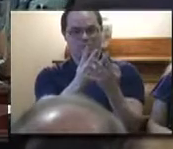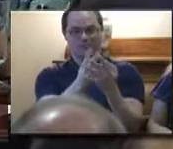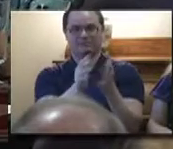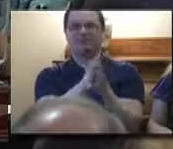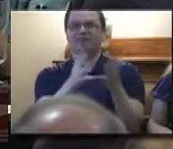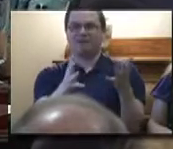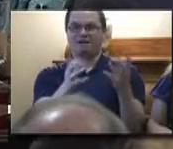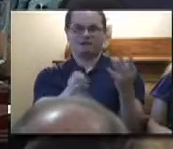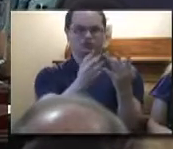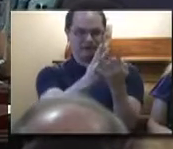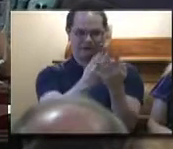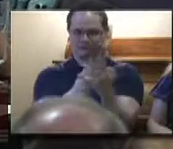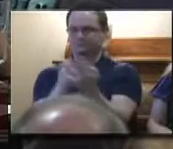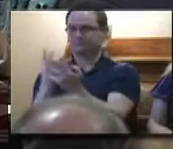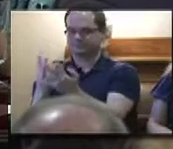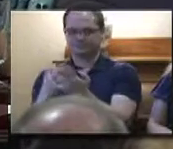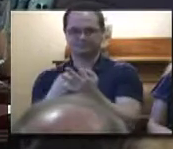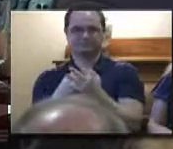in jail,